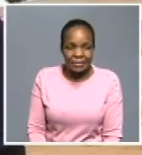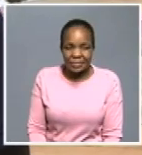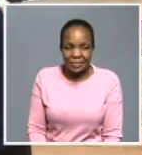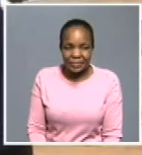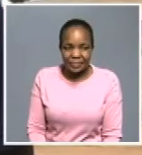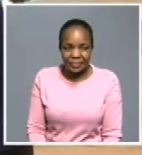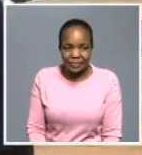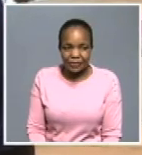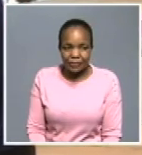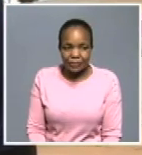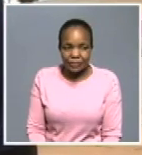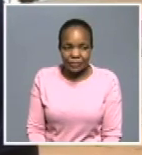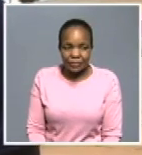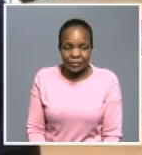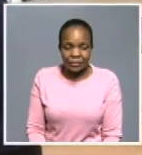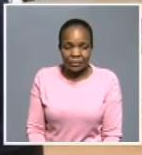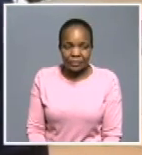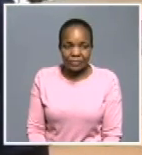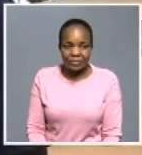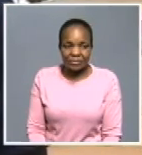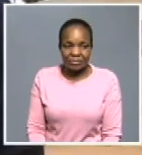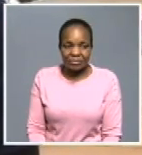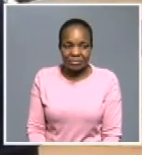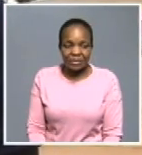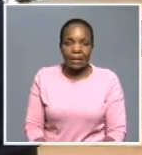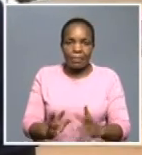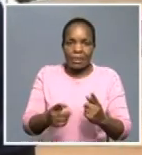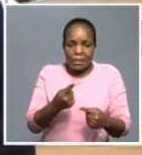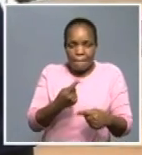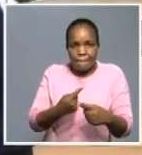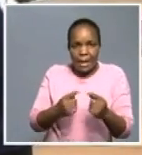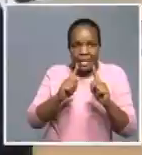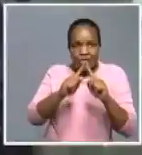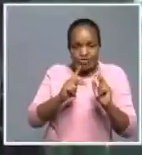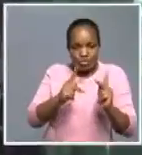ocean. You know, people also made use of exhibiting their stalls. You know,